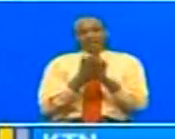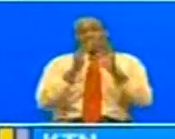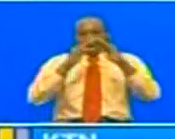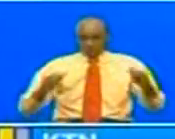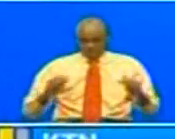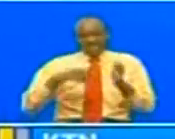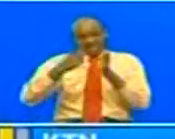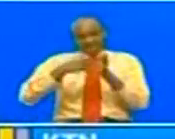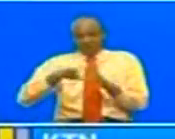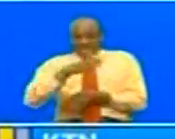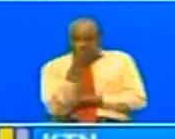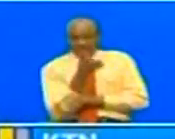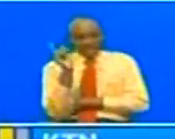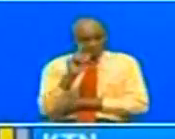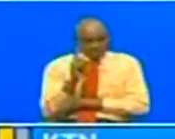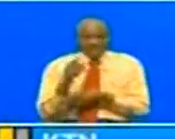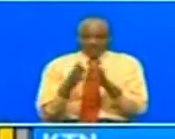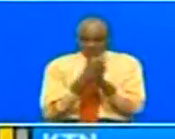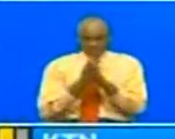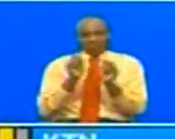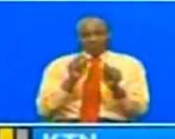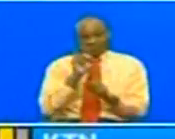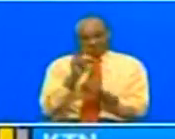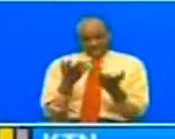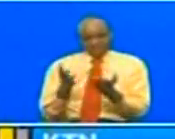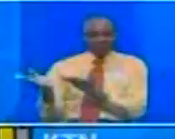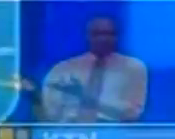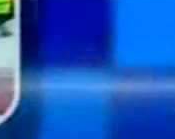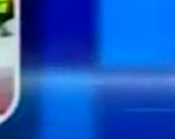area. KTN's Charles Kitonga has more.